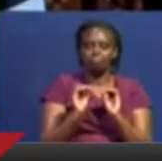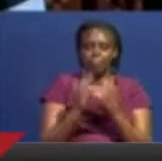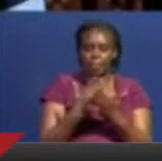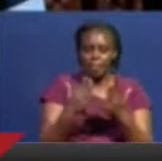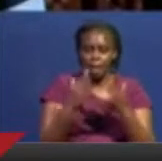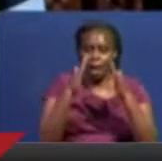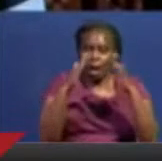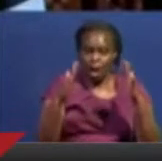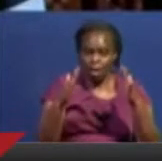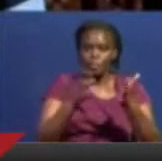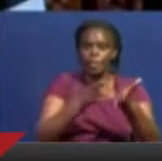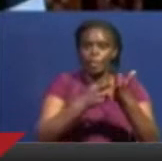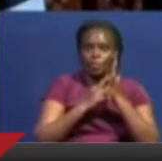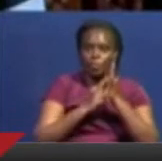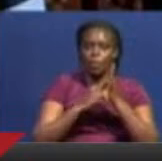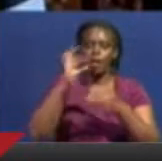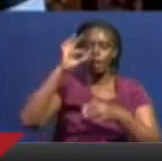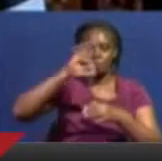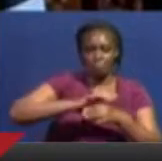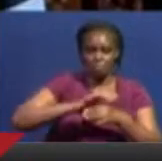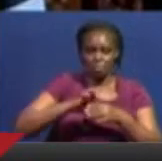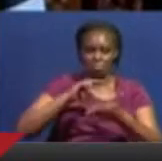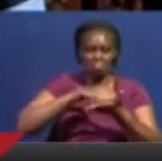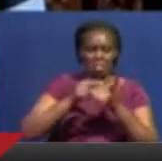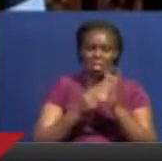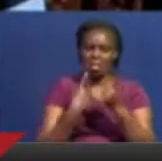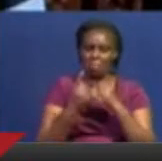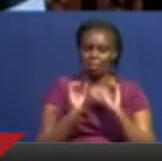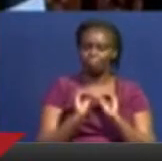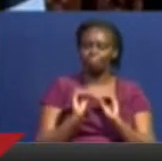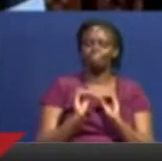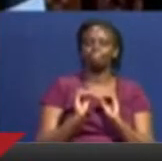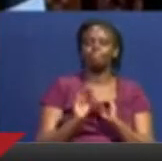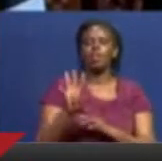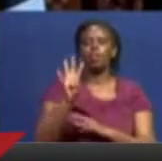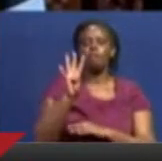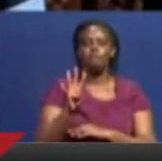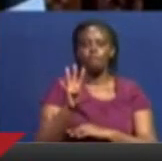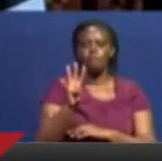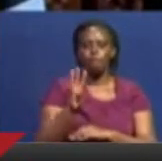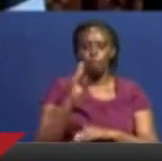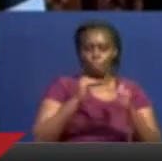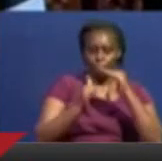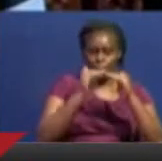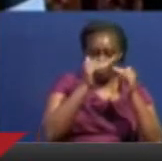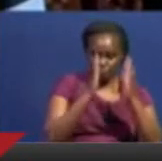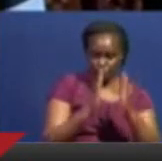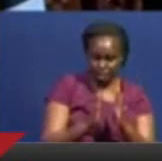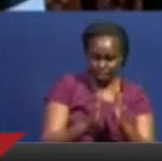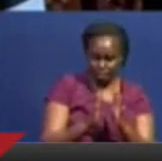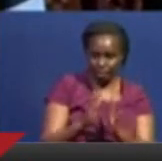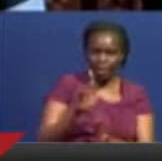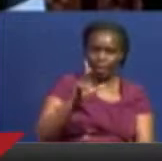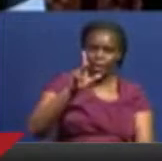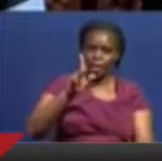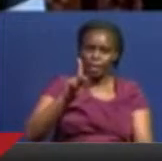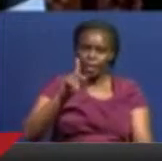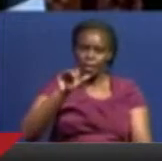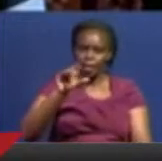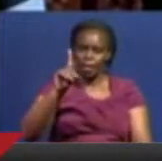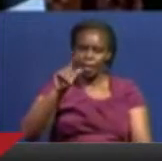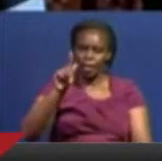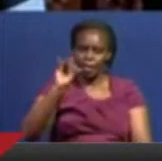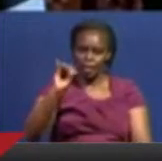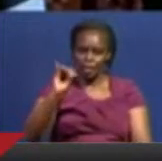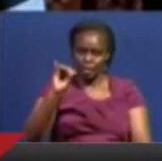that the House is required to take a vote. 4, that the nomination of Professor Kithure Kindiki EGH and